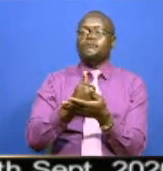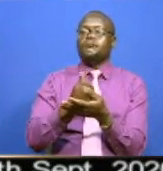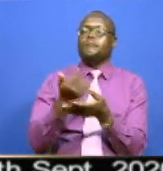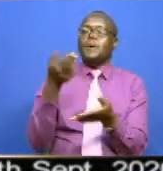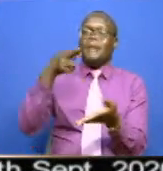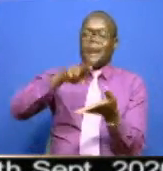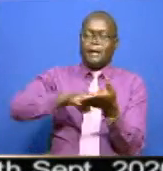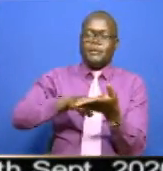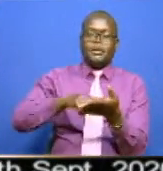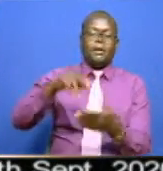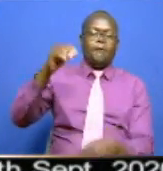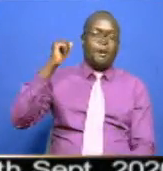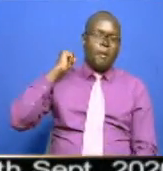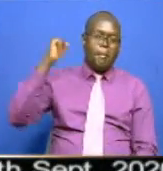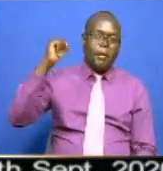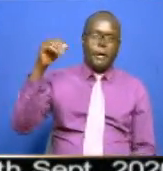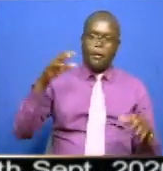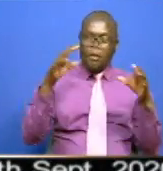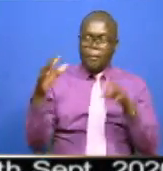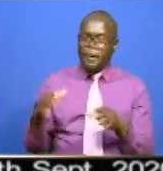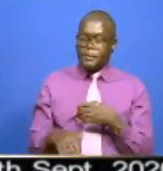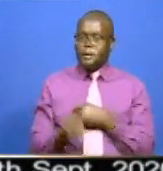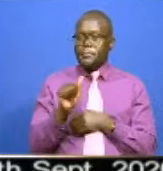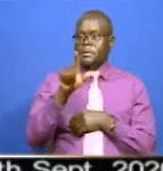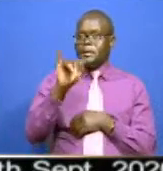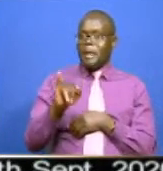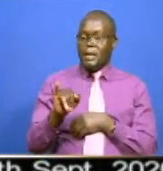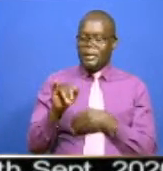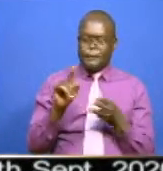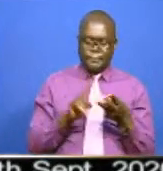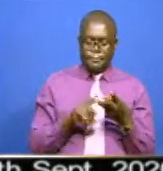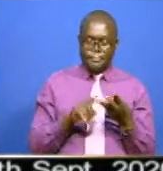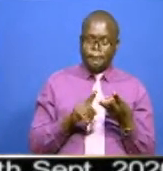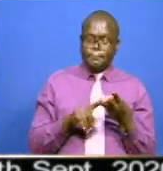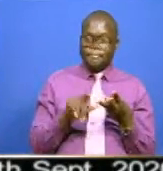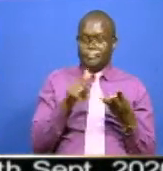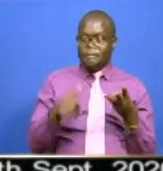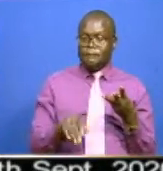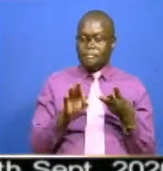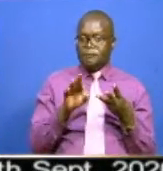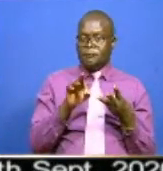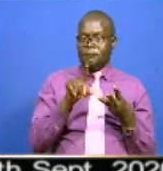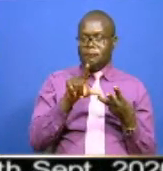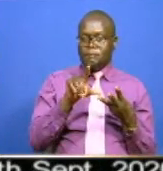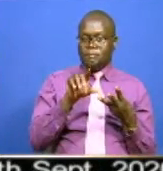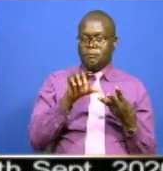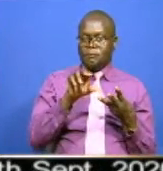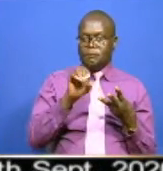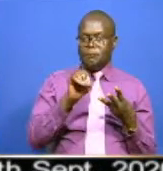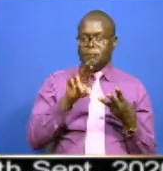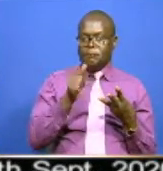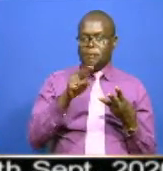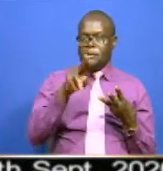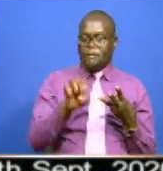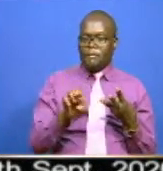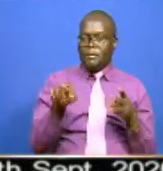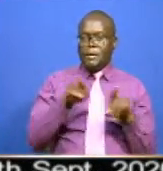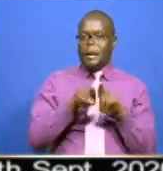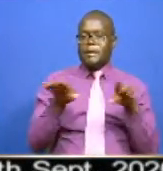Political Parties, Mr. Abdullah Ali and Ms. Florence Tabuberia as